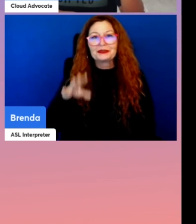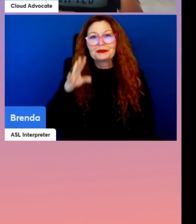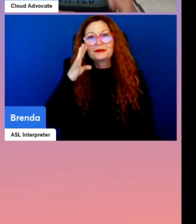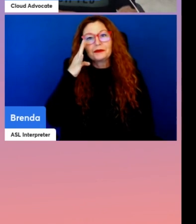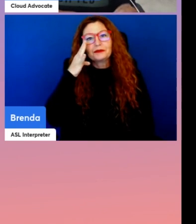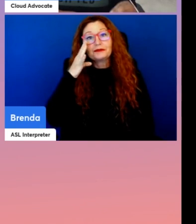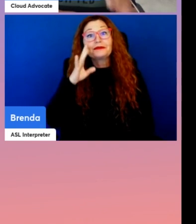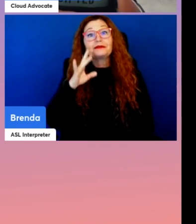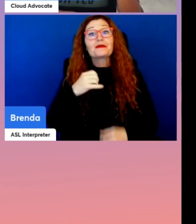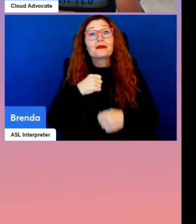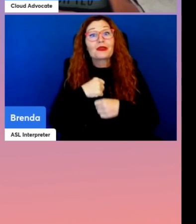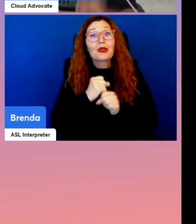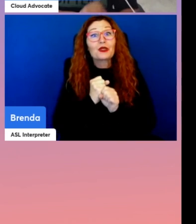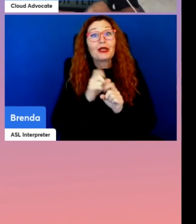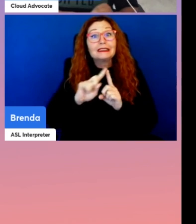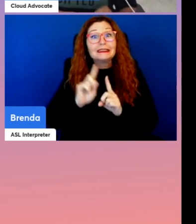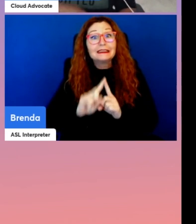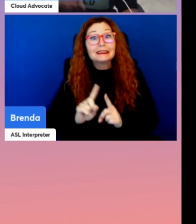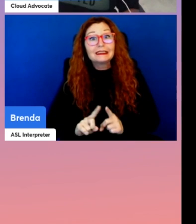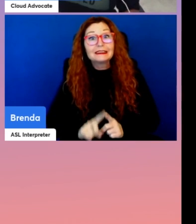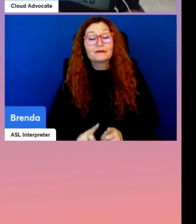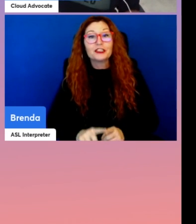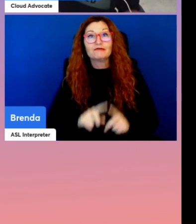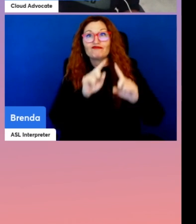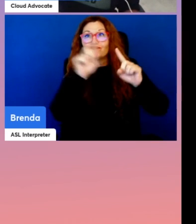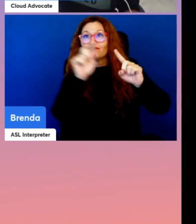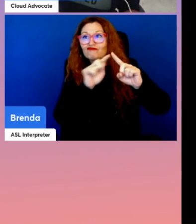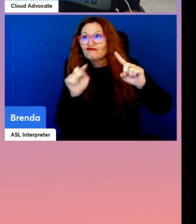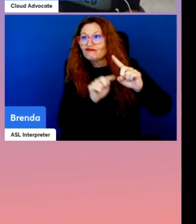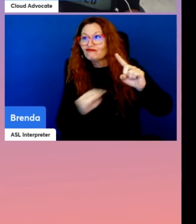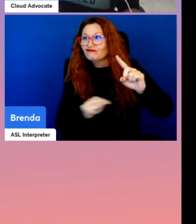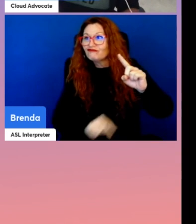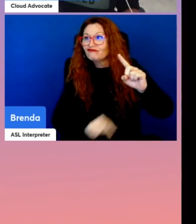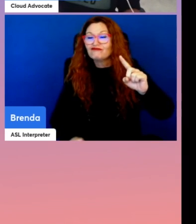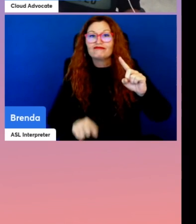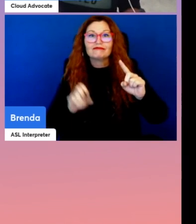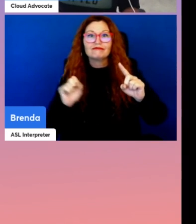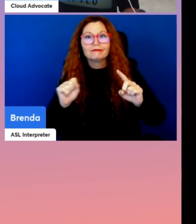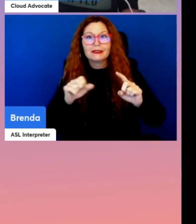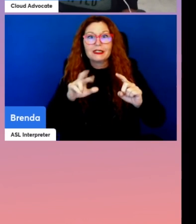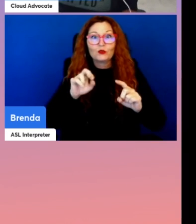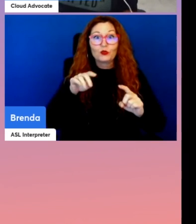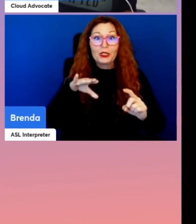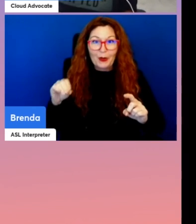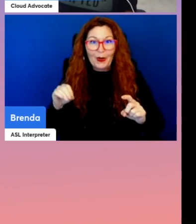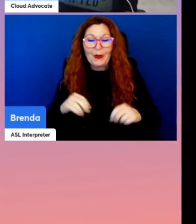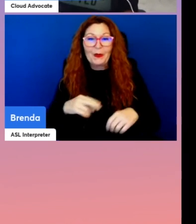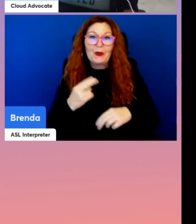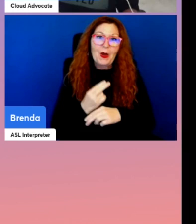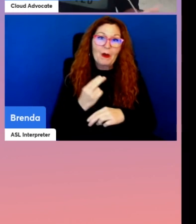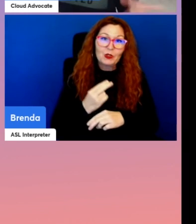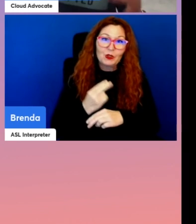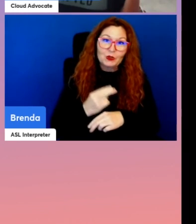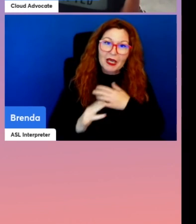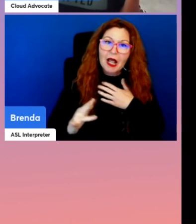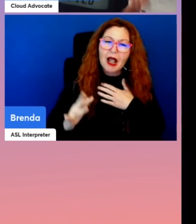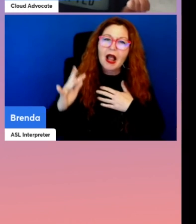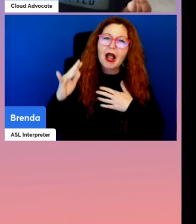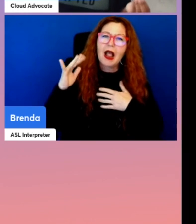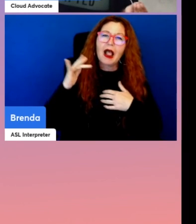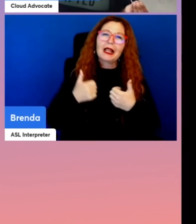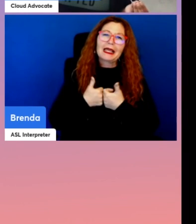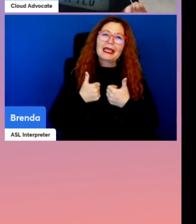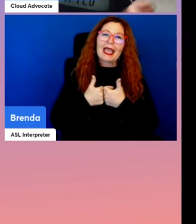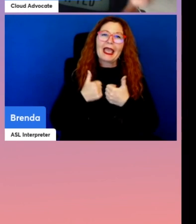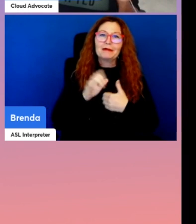sabotage branches in my repo. I will use my Dungeons and Dragons dice to randomly select